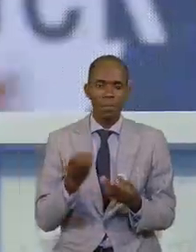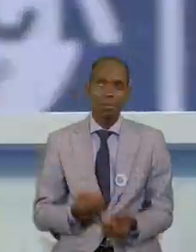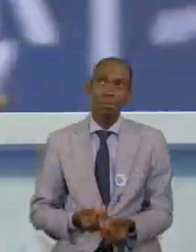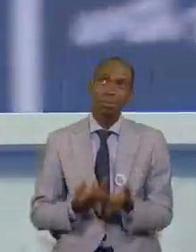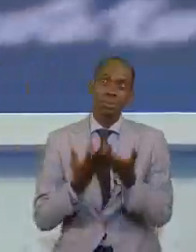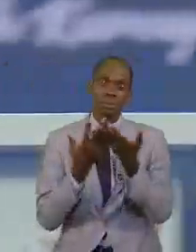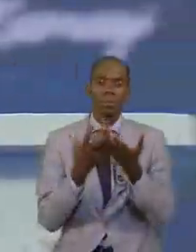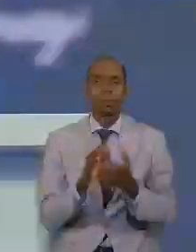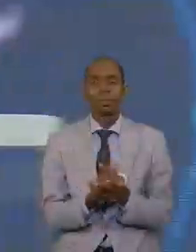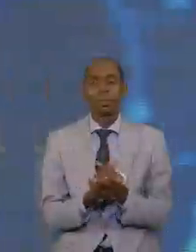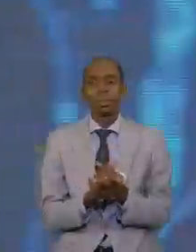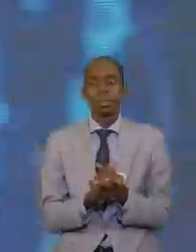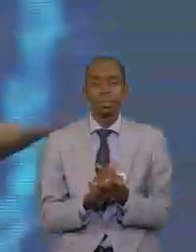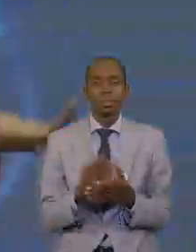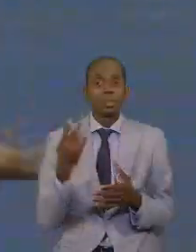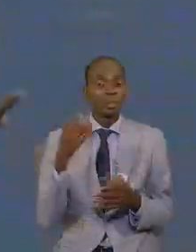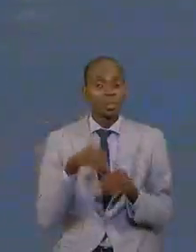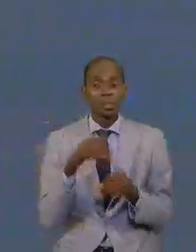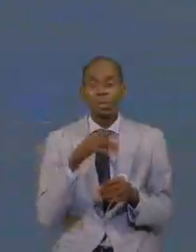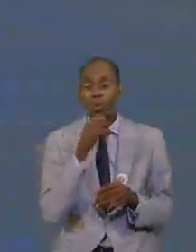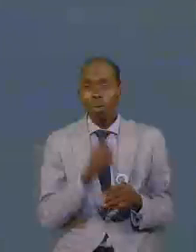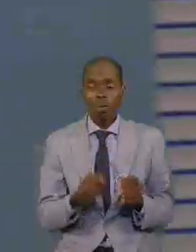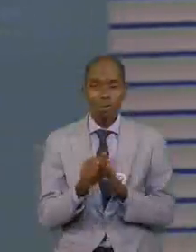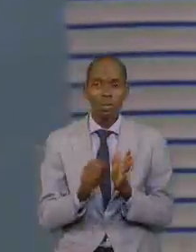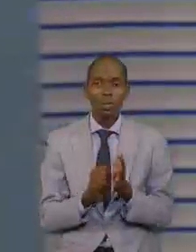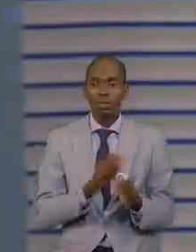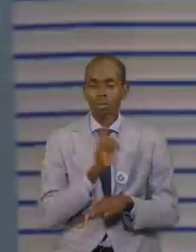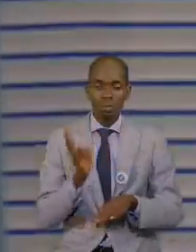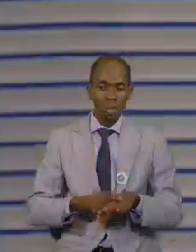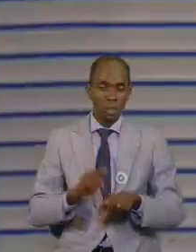In the Old Testament, they used to give a sacrifice.